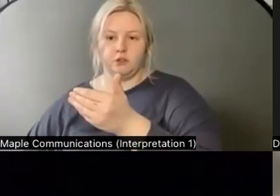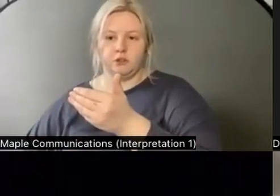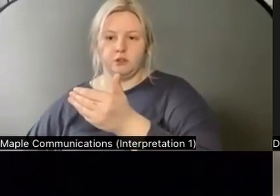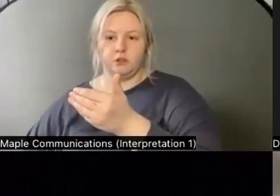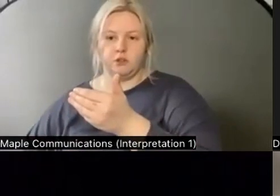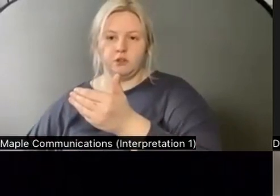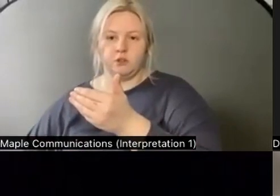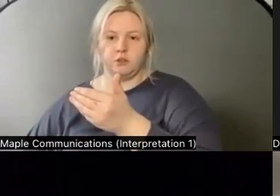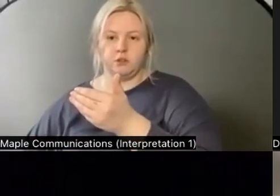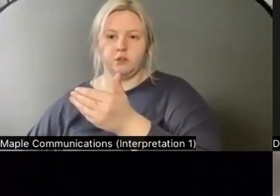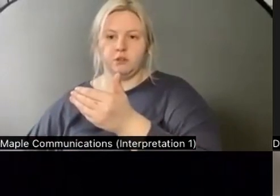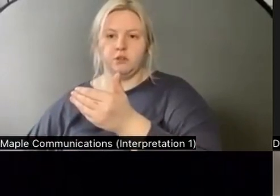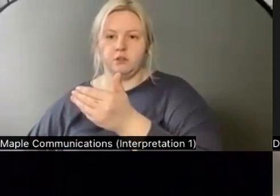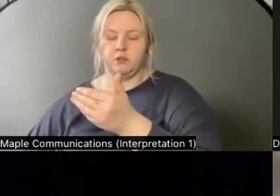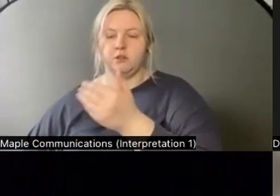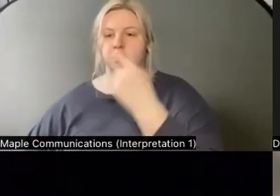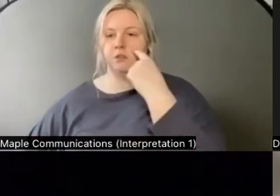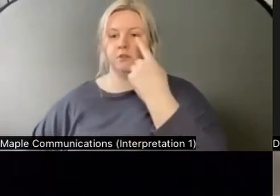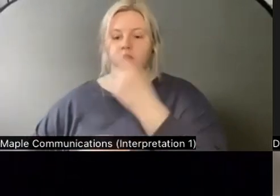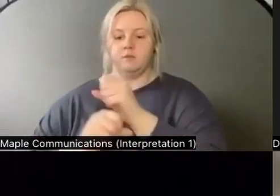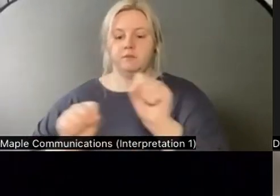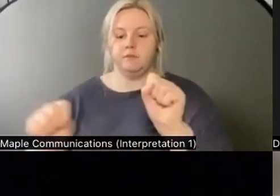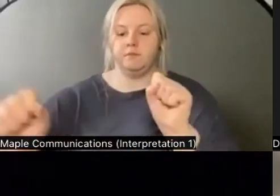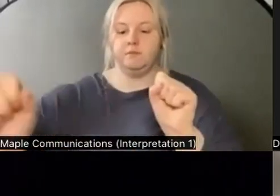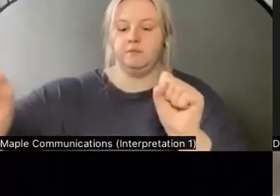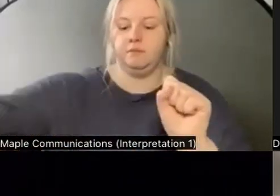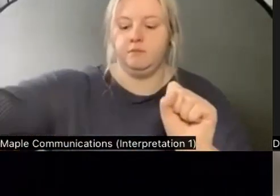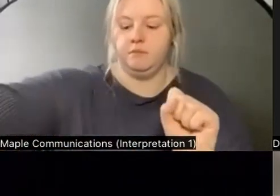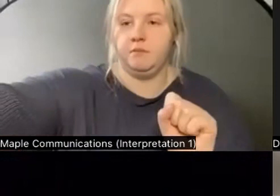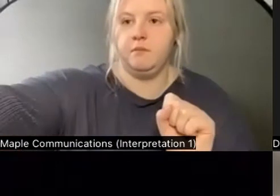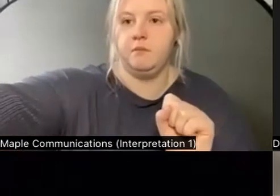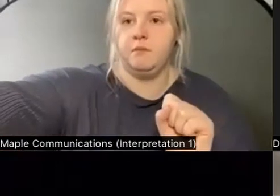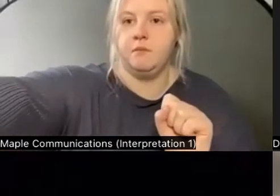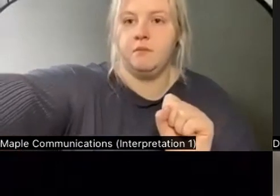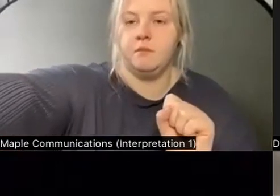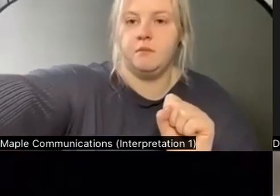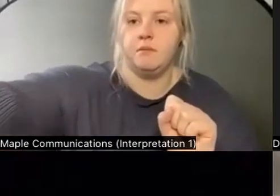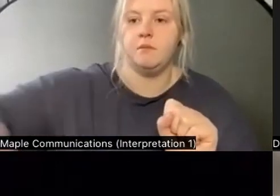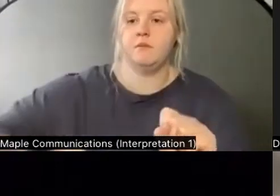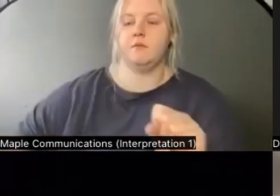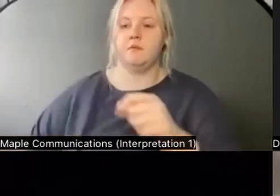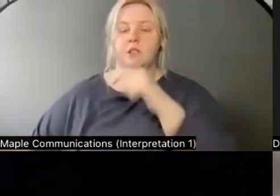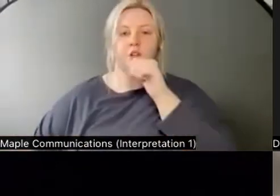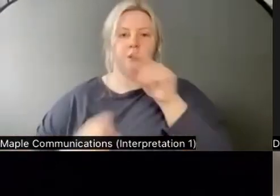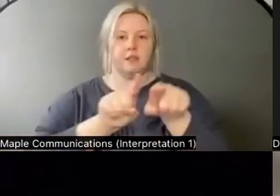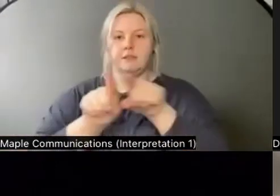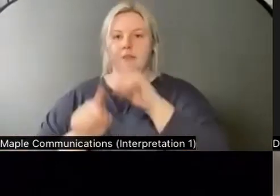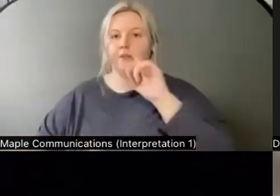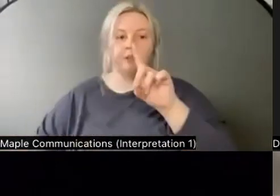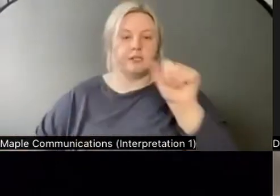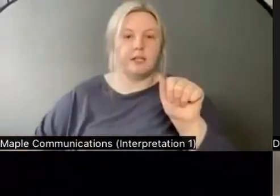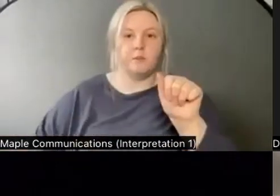those procedures of safety is never disabled life, disabled bodies, disabled experiences.